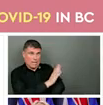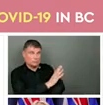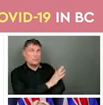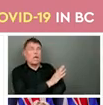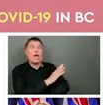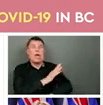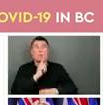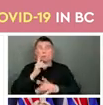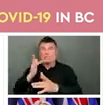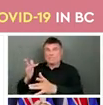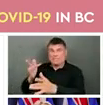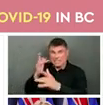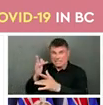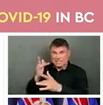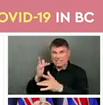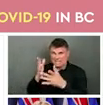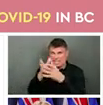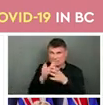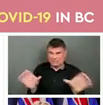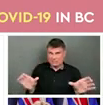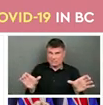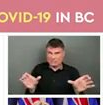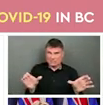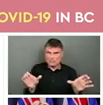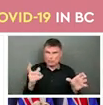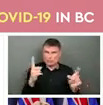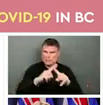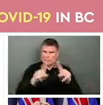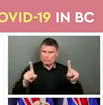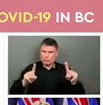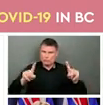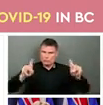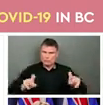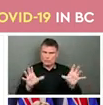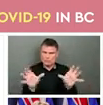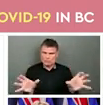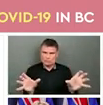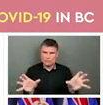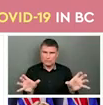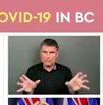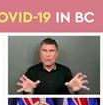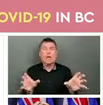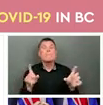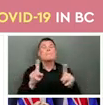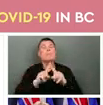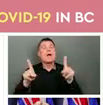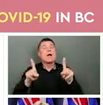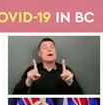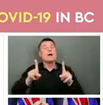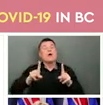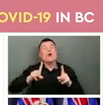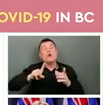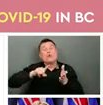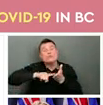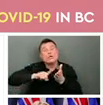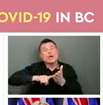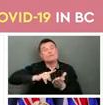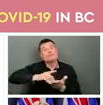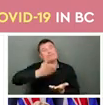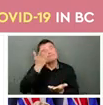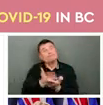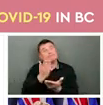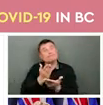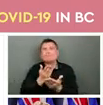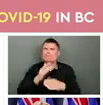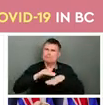can tease those apart, and that work is still ongoing. But these are the preliminary results from the study that was done, the